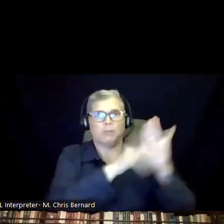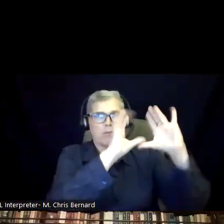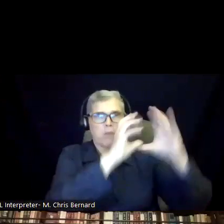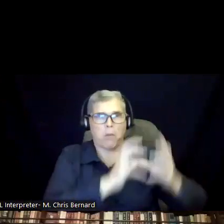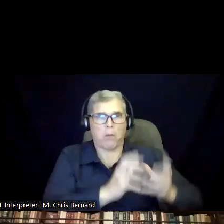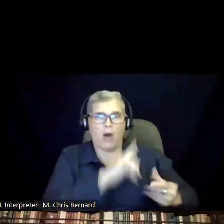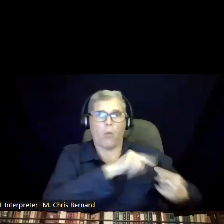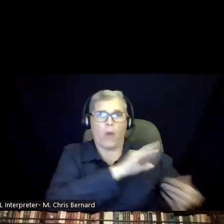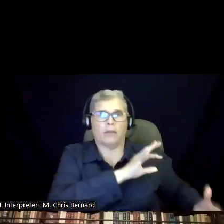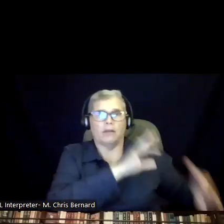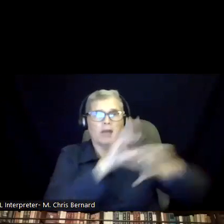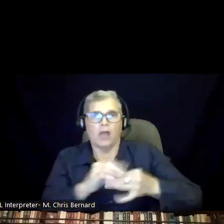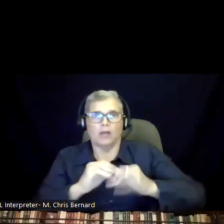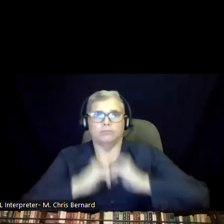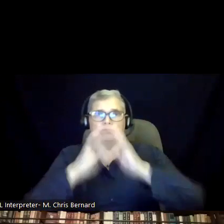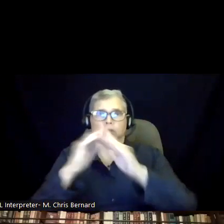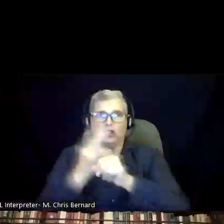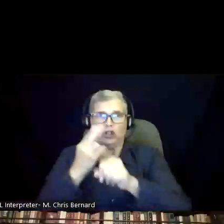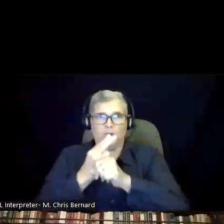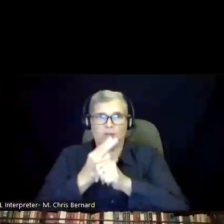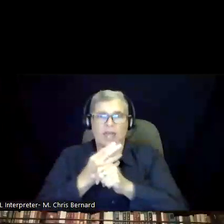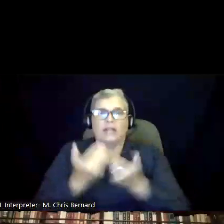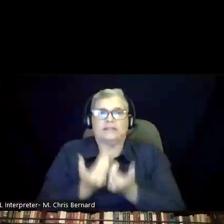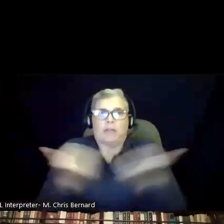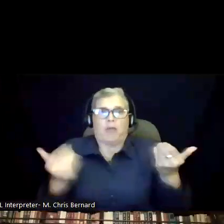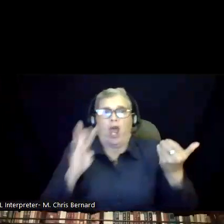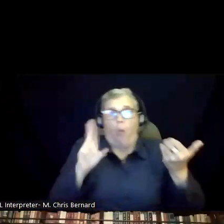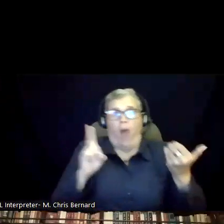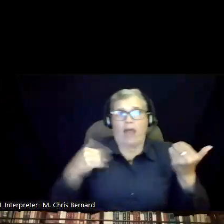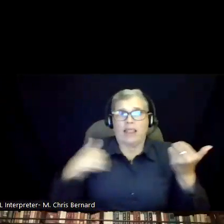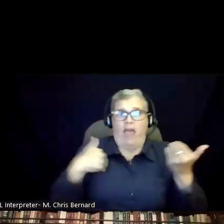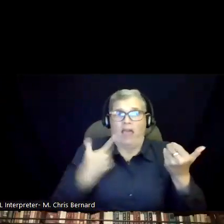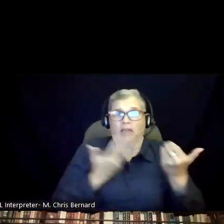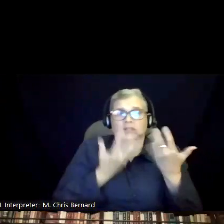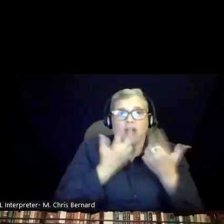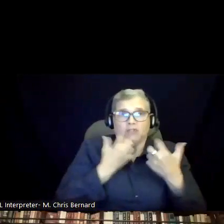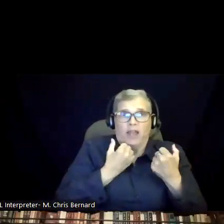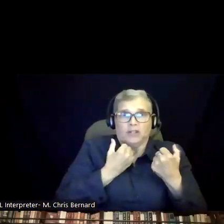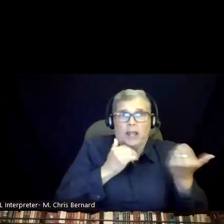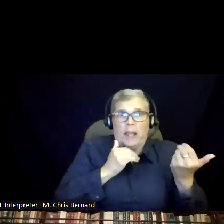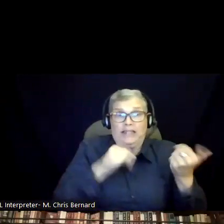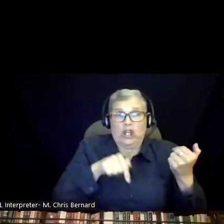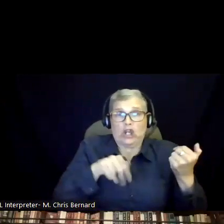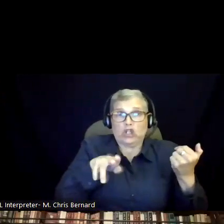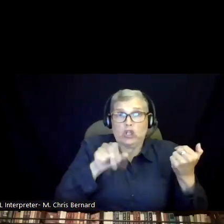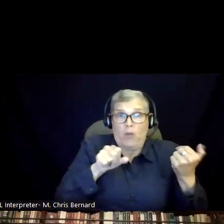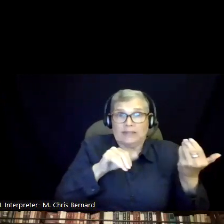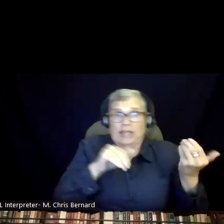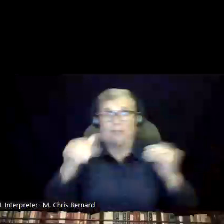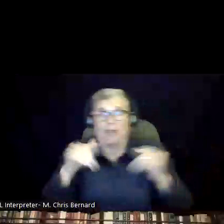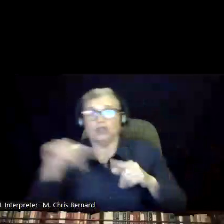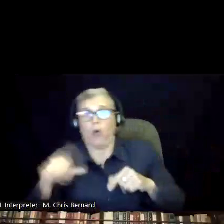application distinguish wildlife conservation in the United States from other forms worldwide. Fairly